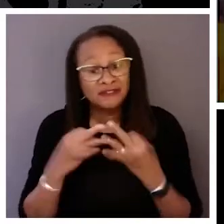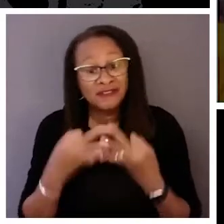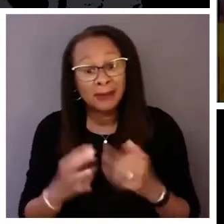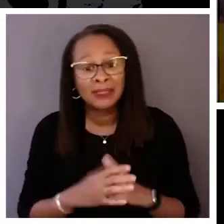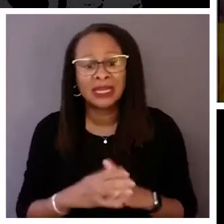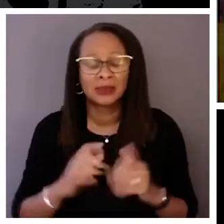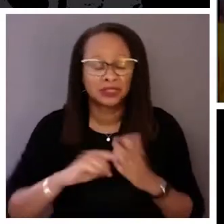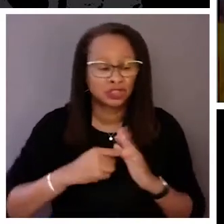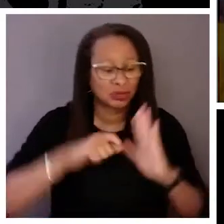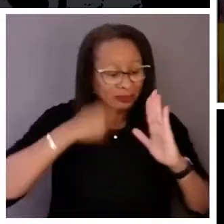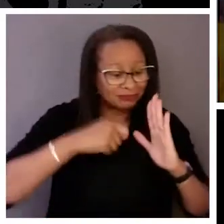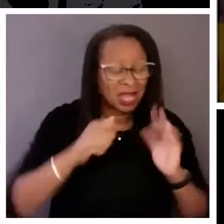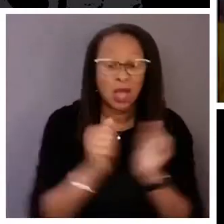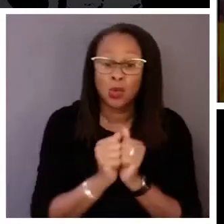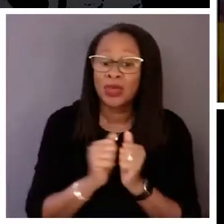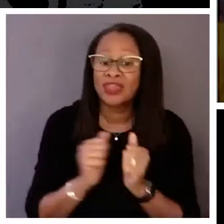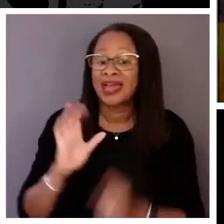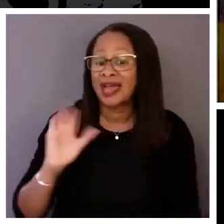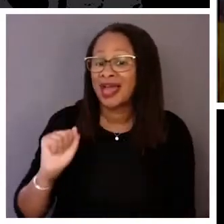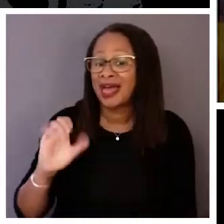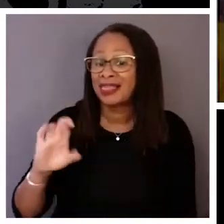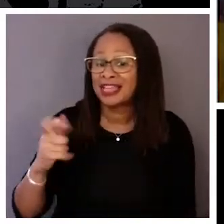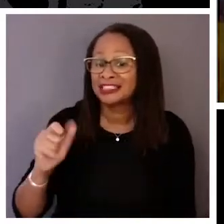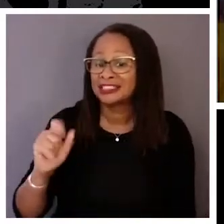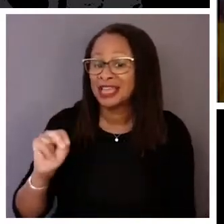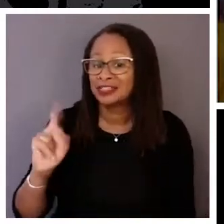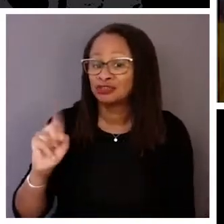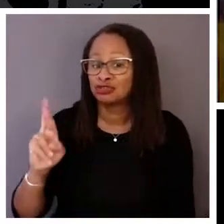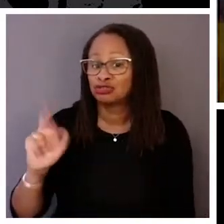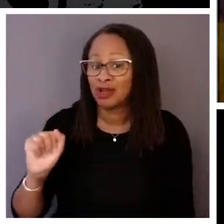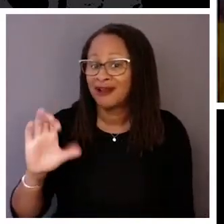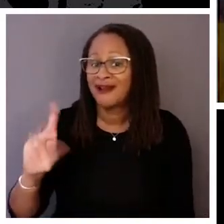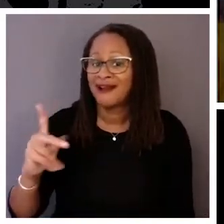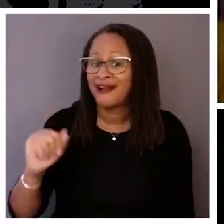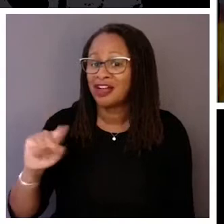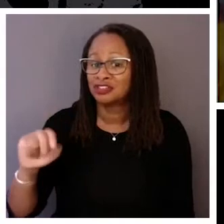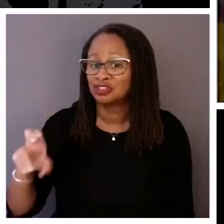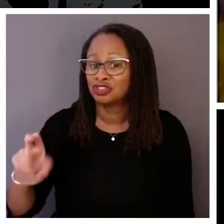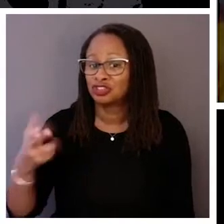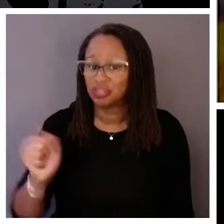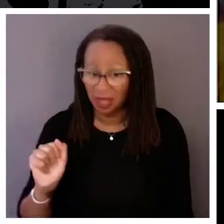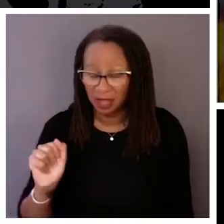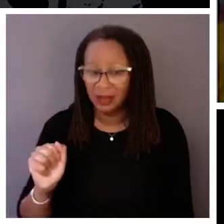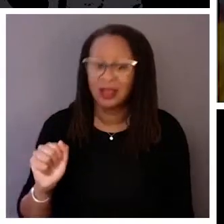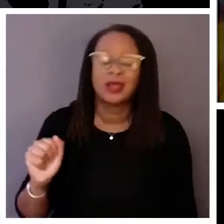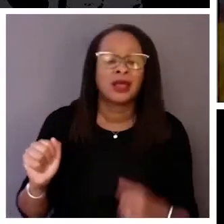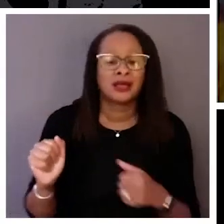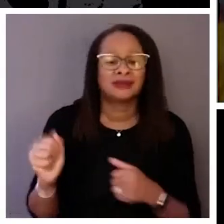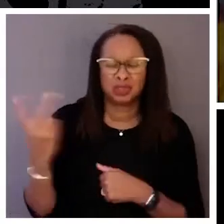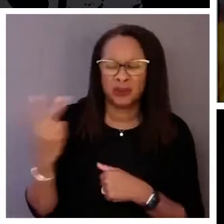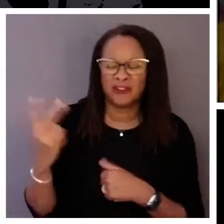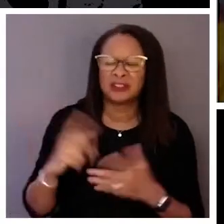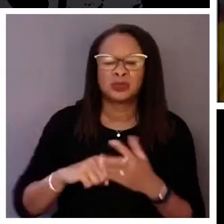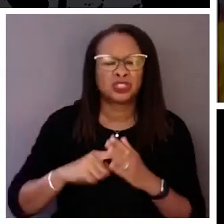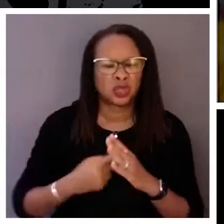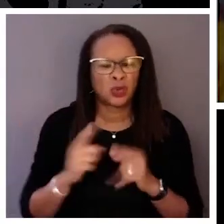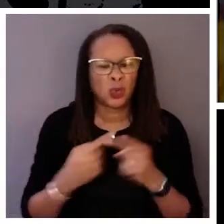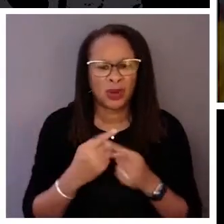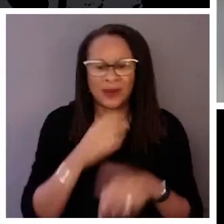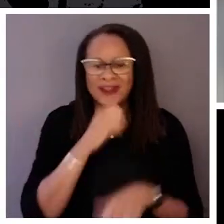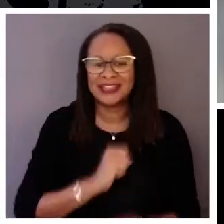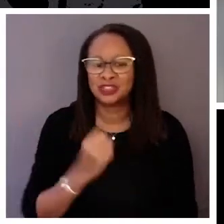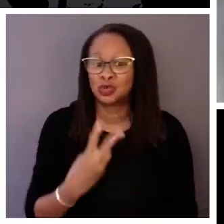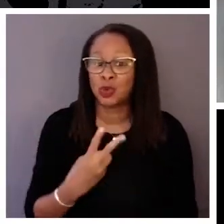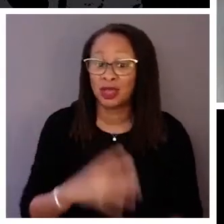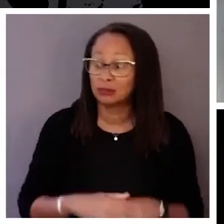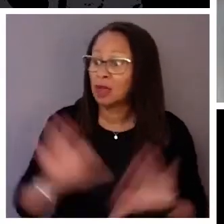with Alexandra Kachev, who's my creative partner now still. But we started shooting films when we were maybe 12.